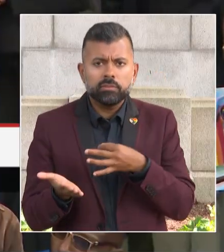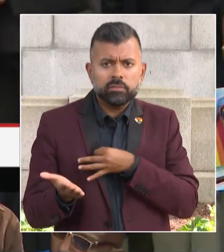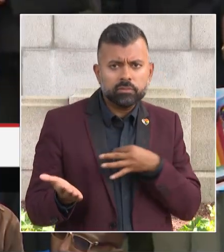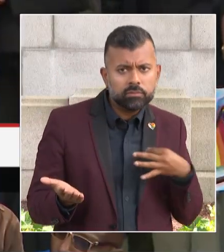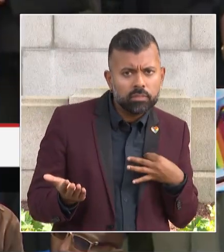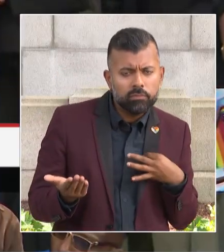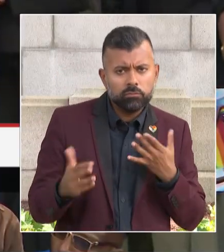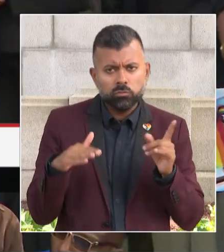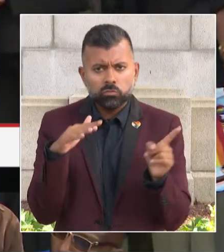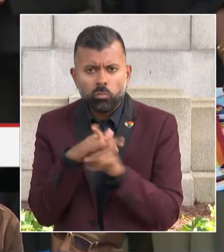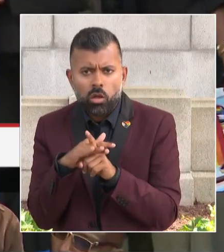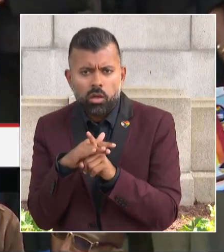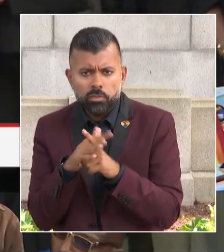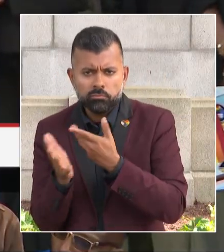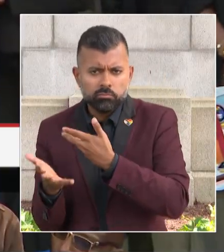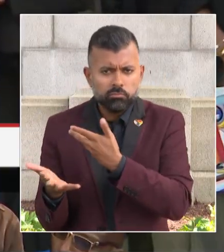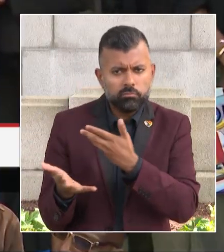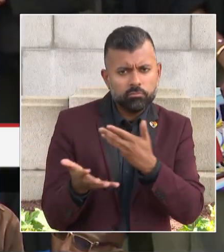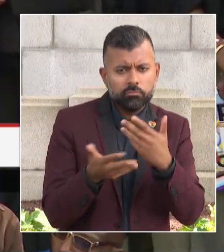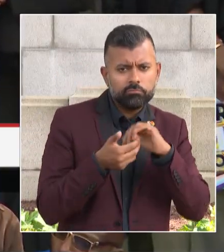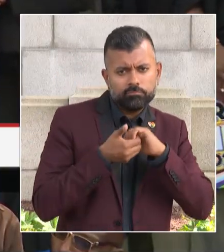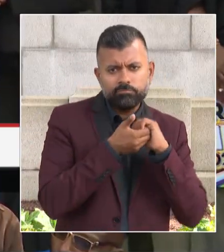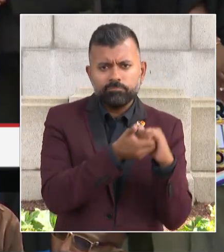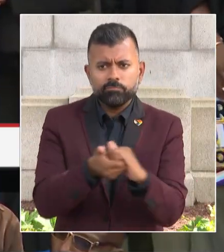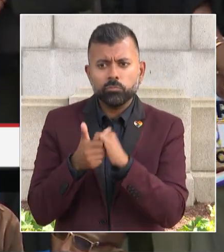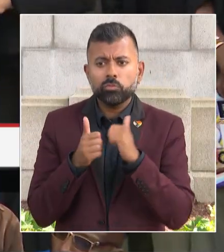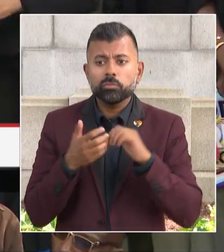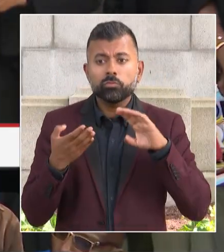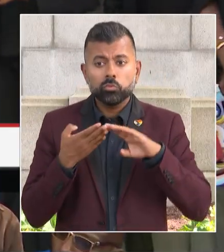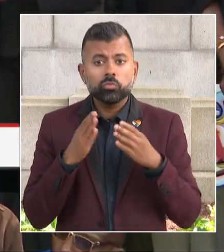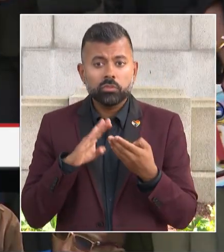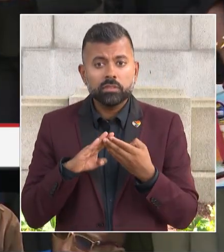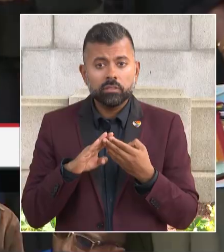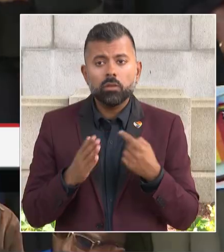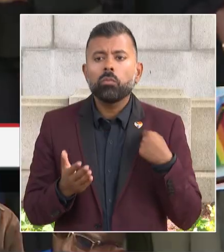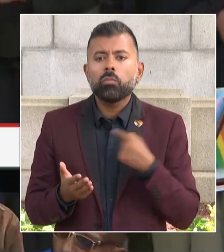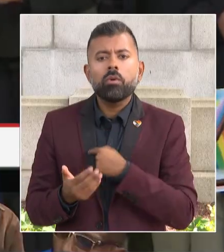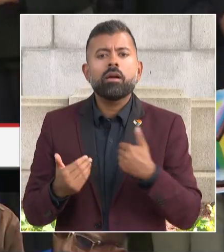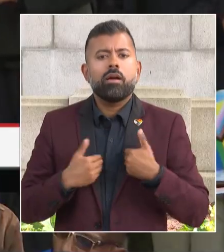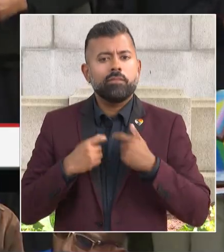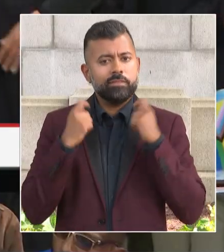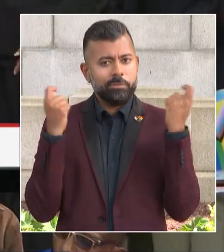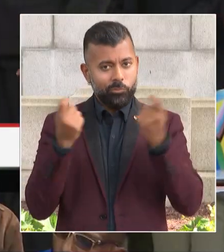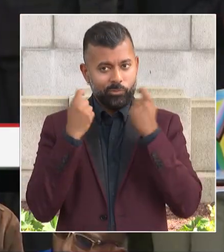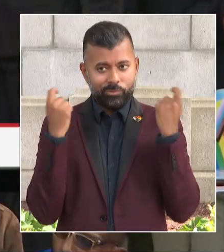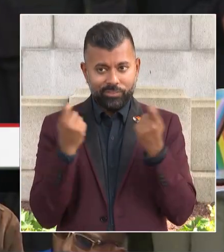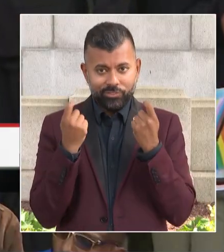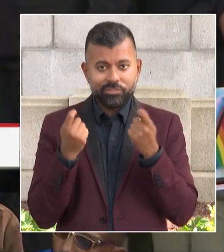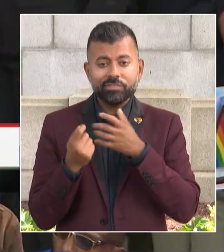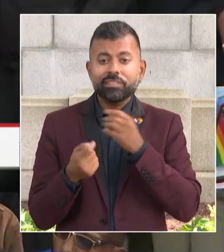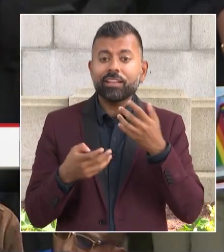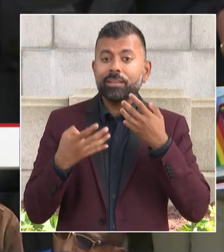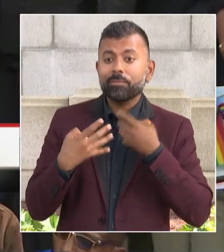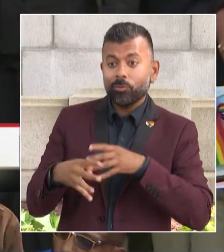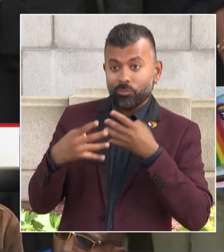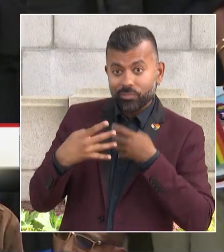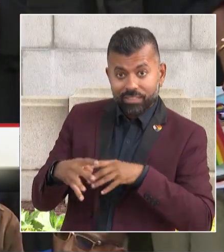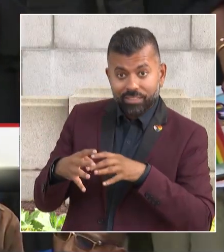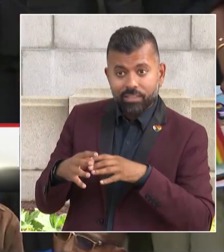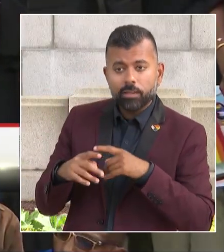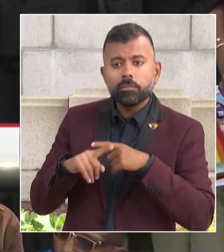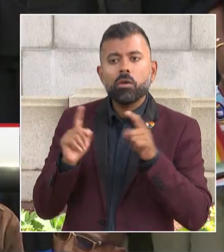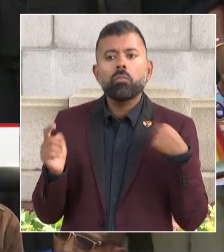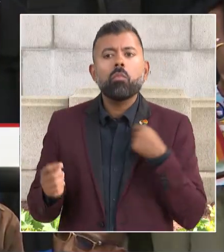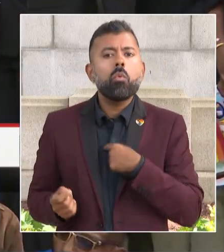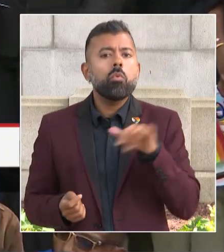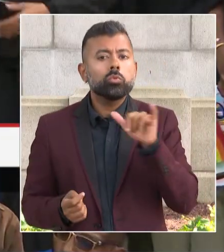fabulous parade and festival, but more so, we have leadership who believes not in just progress, but justice. So